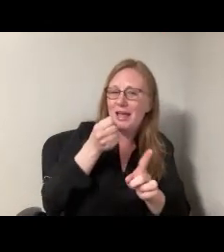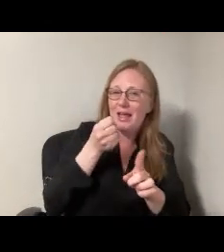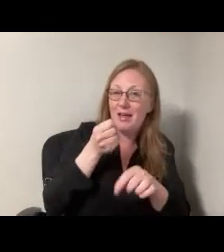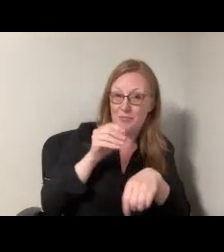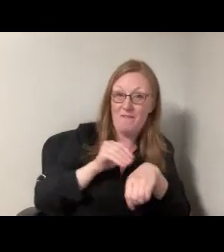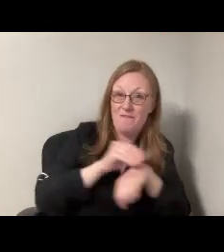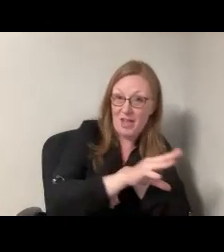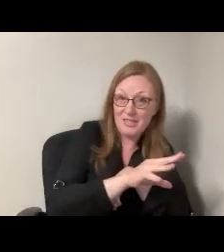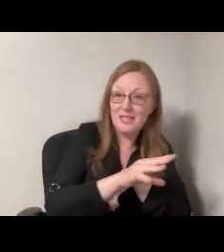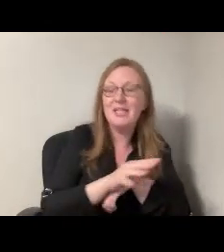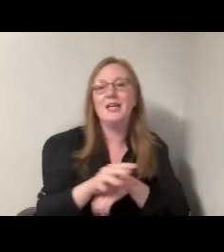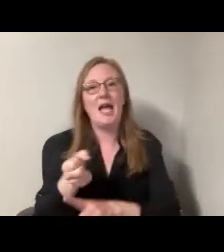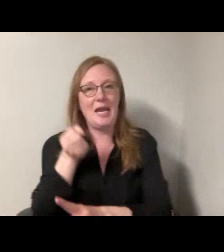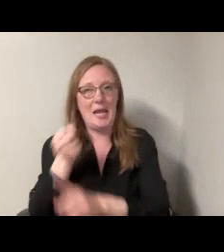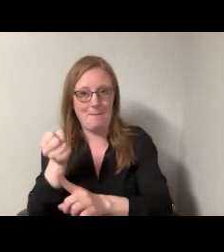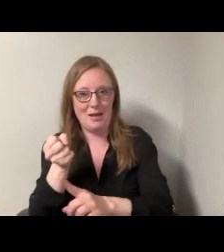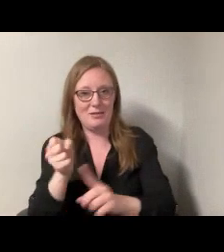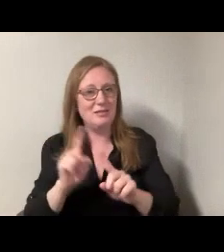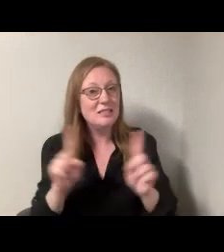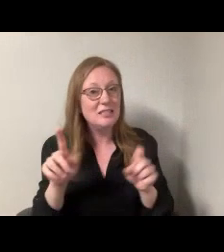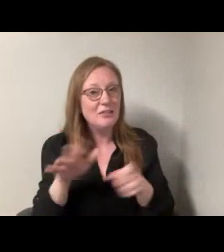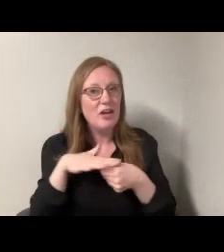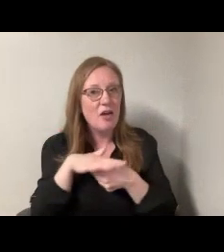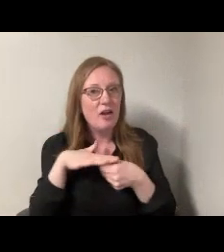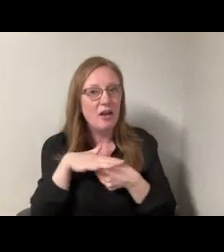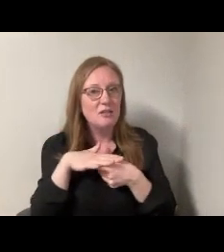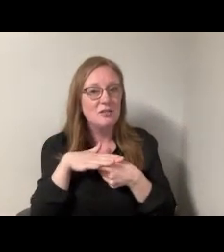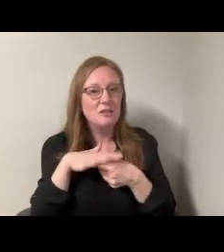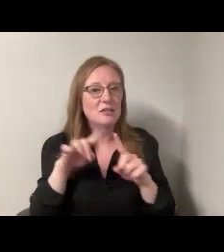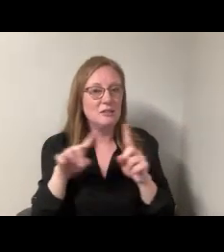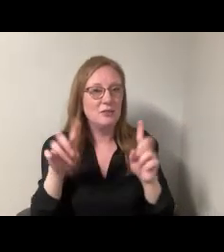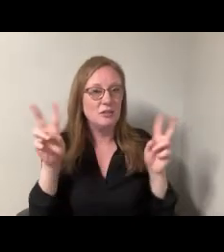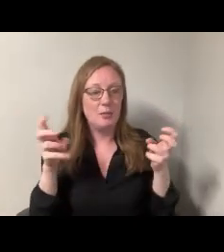know, so if Dennis and I are in a